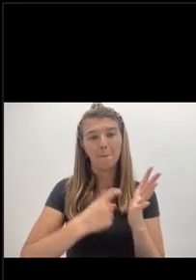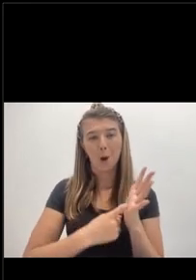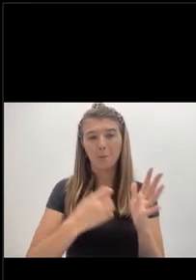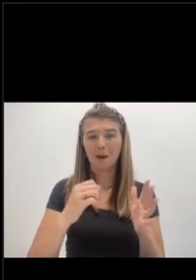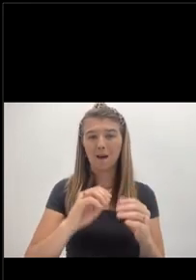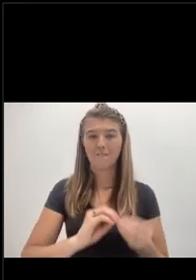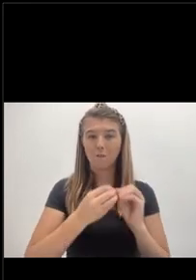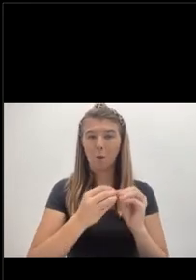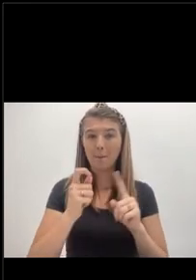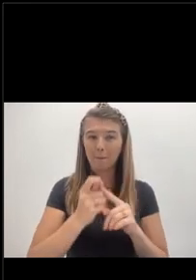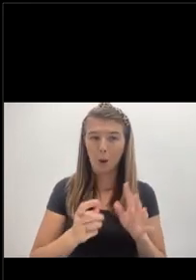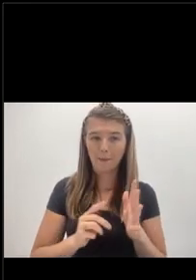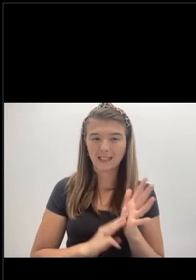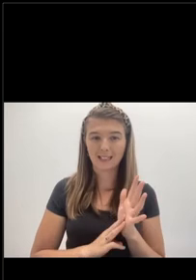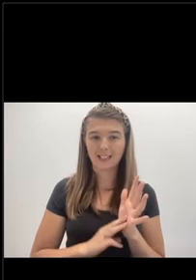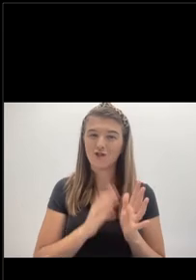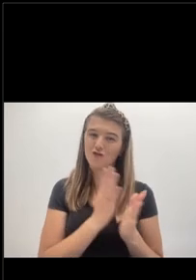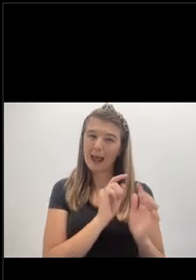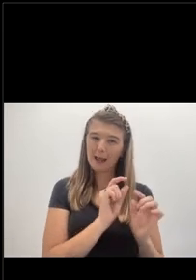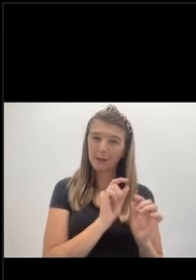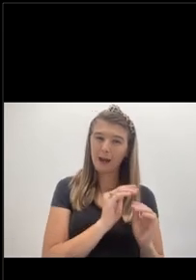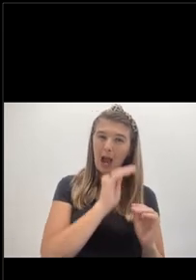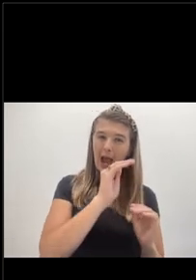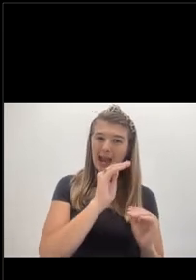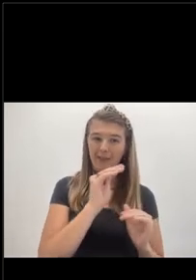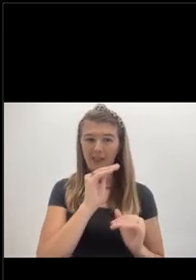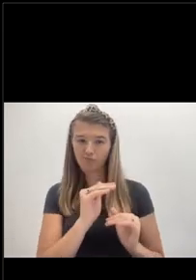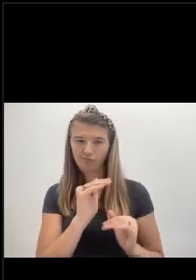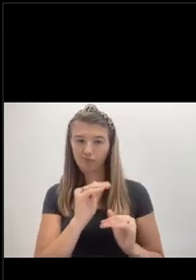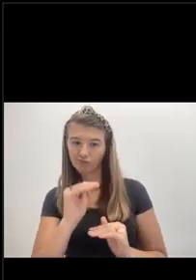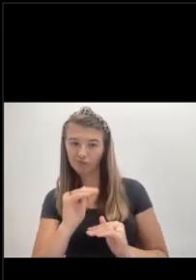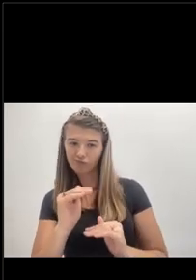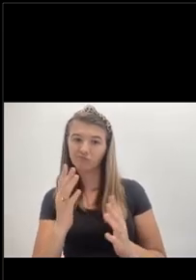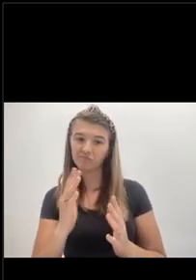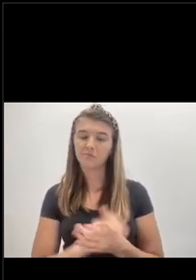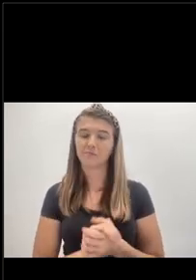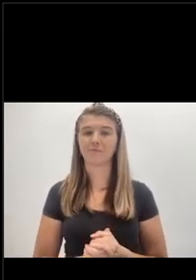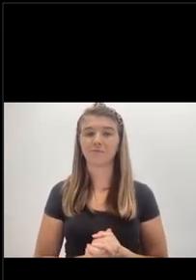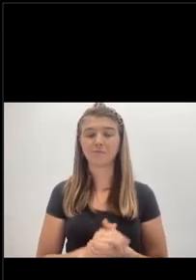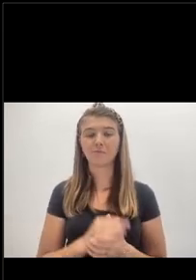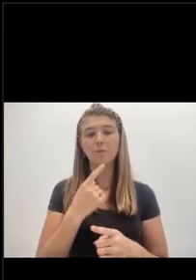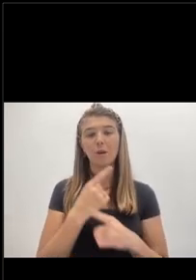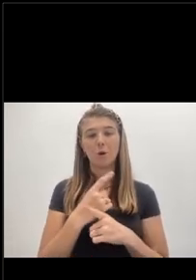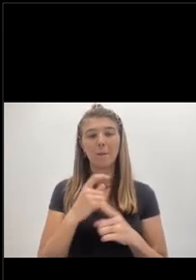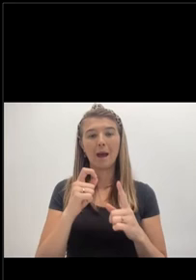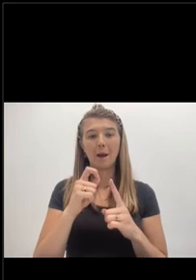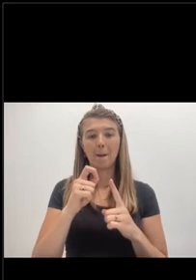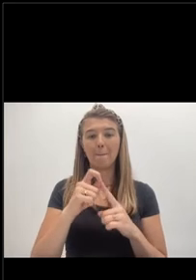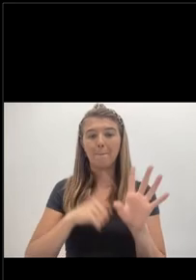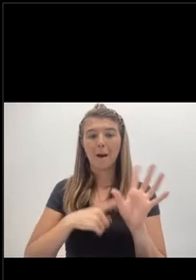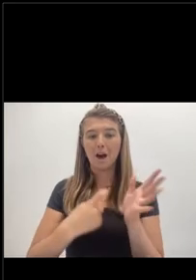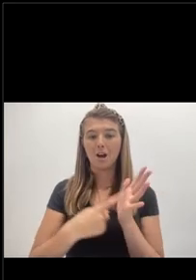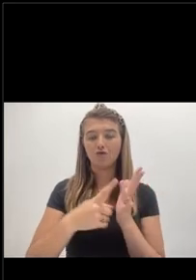a little bit higher than for the polyolefins. Pyrolysis is the